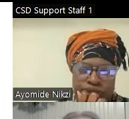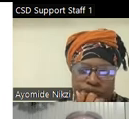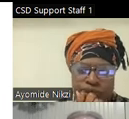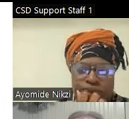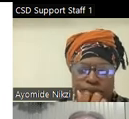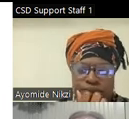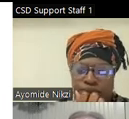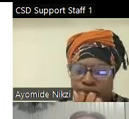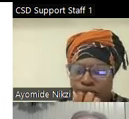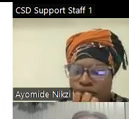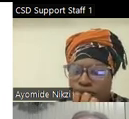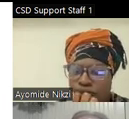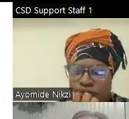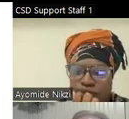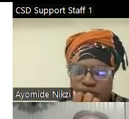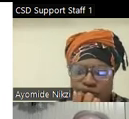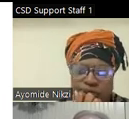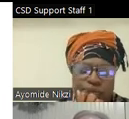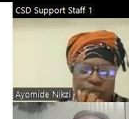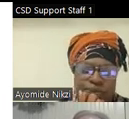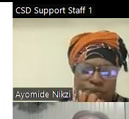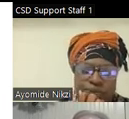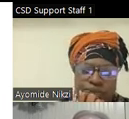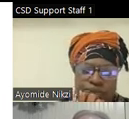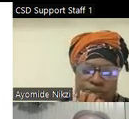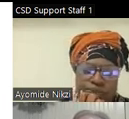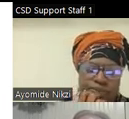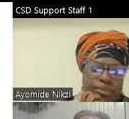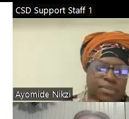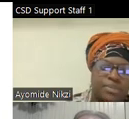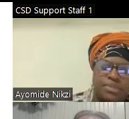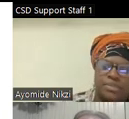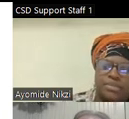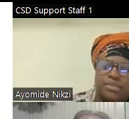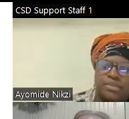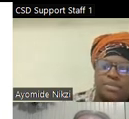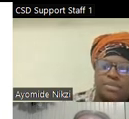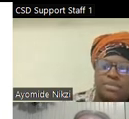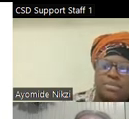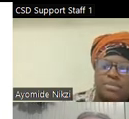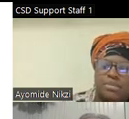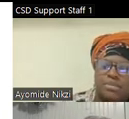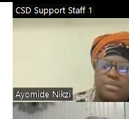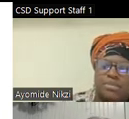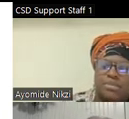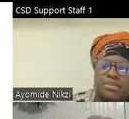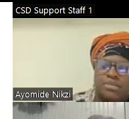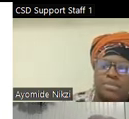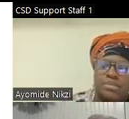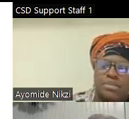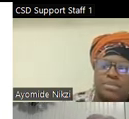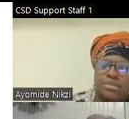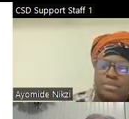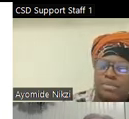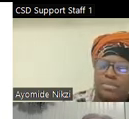there was a instance in the most recent OIR report about a chokehold that was used, and they you know,